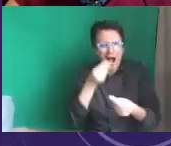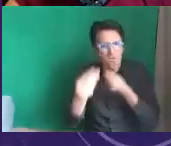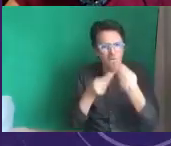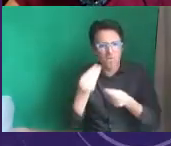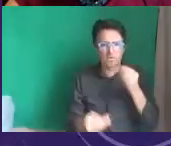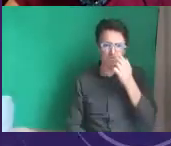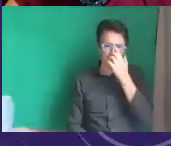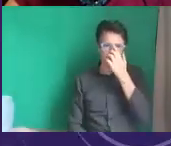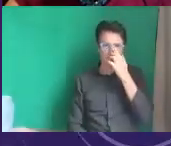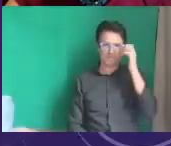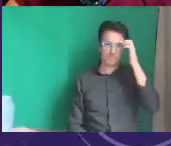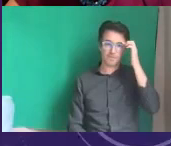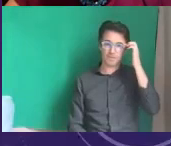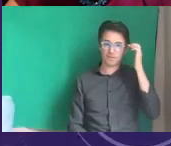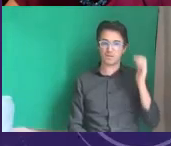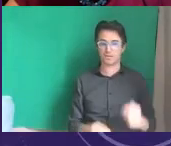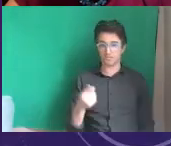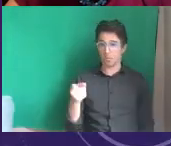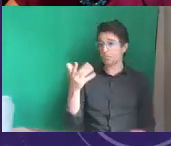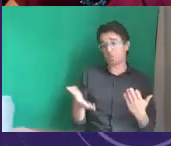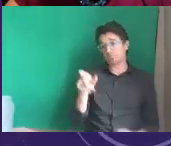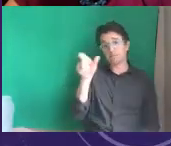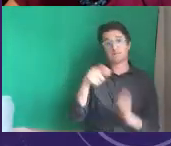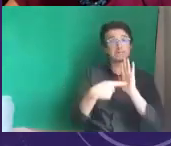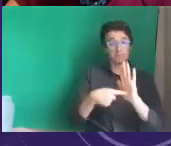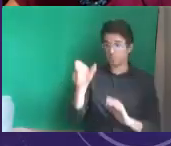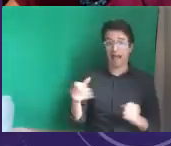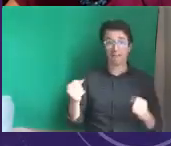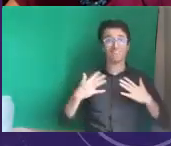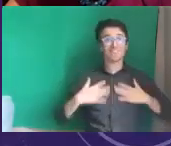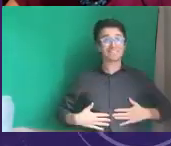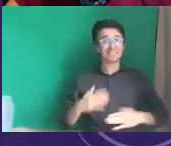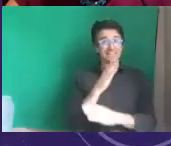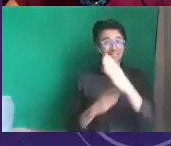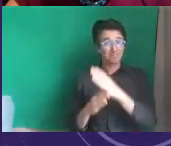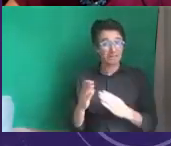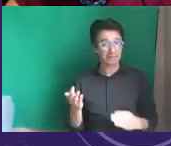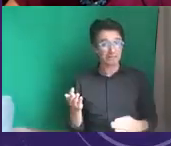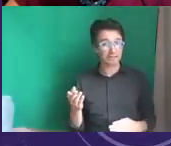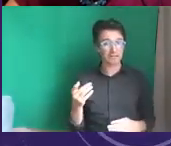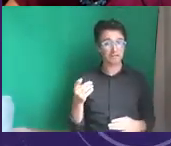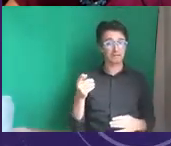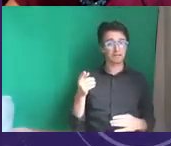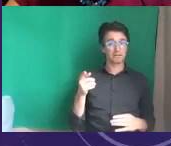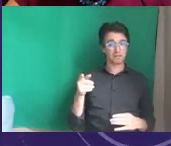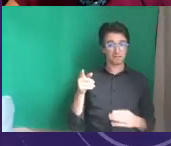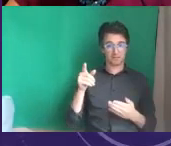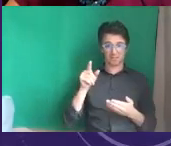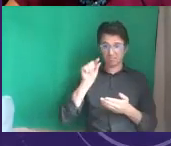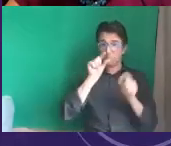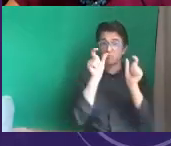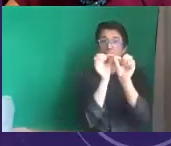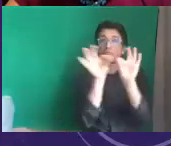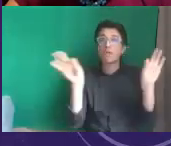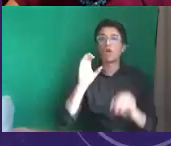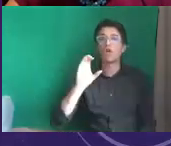Social media can capture the heart, soul, and the emotions of human beings. I